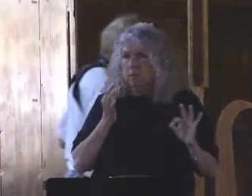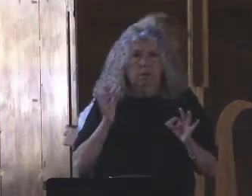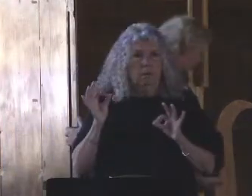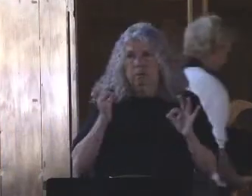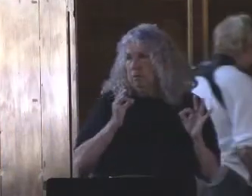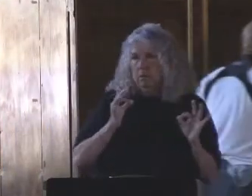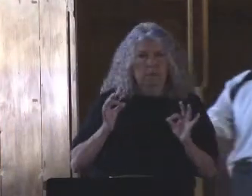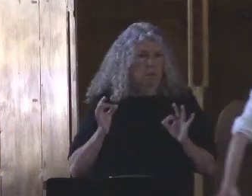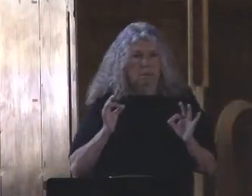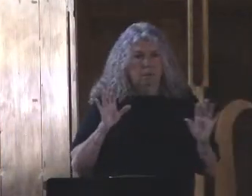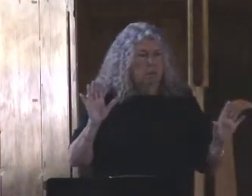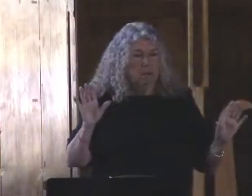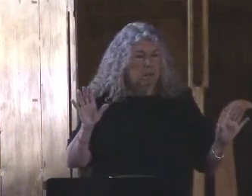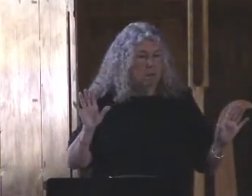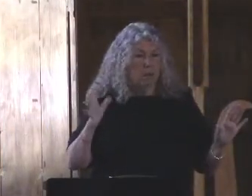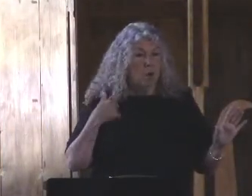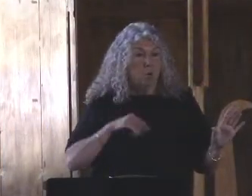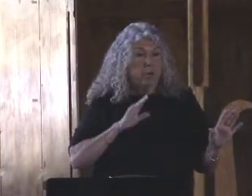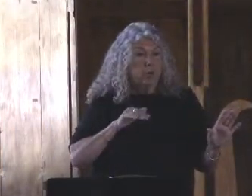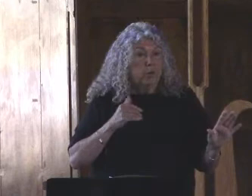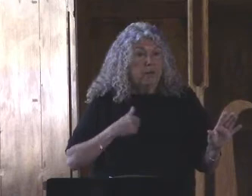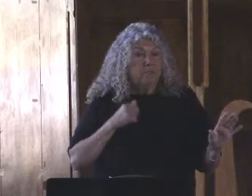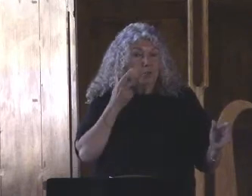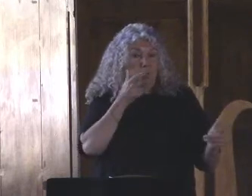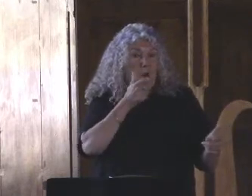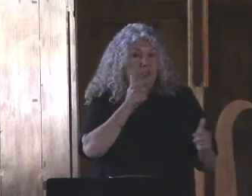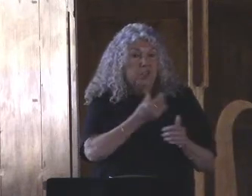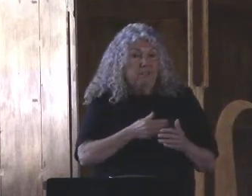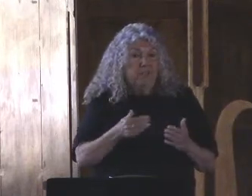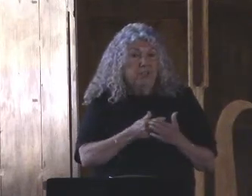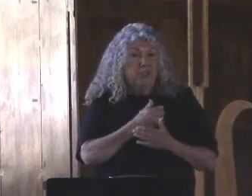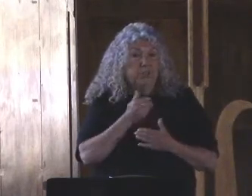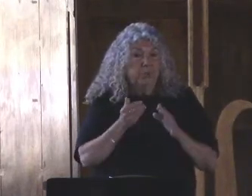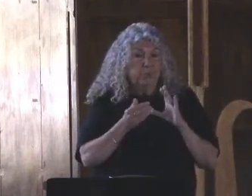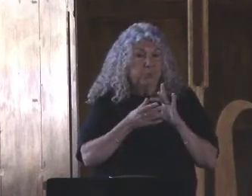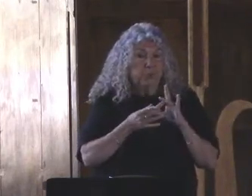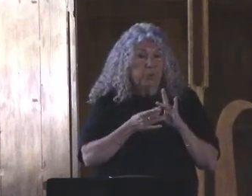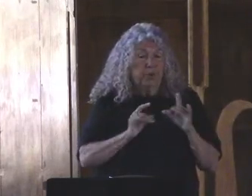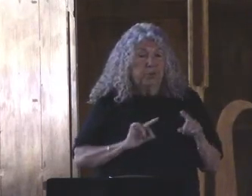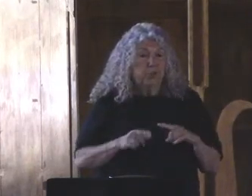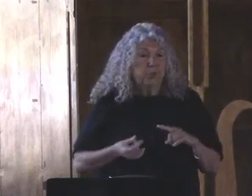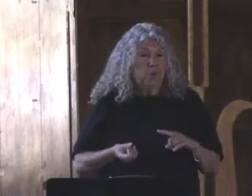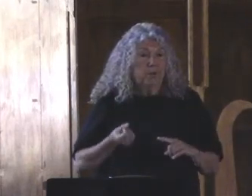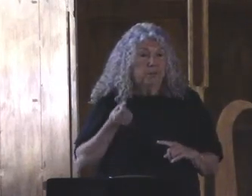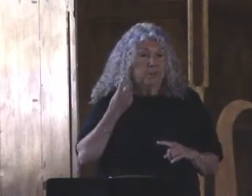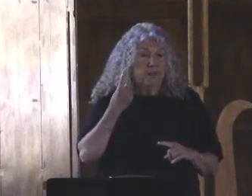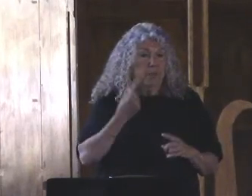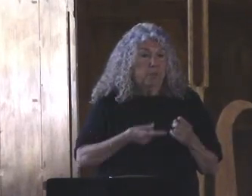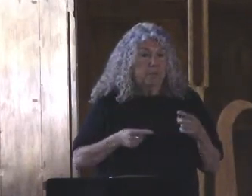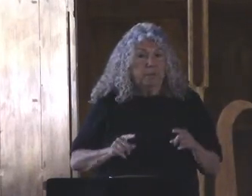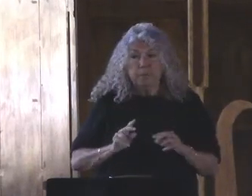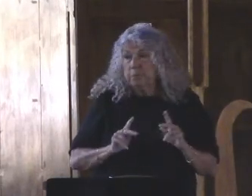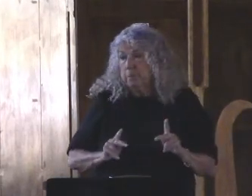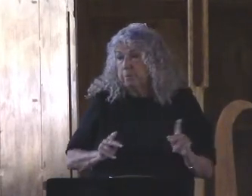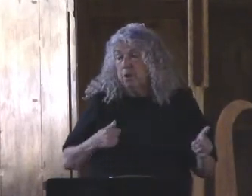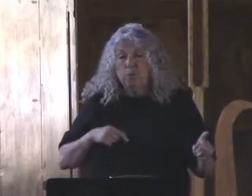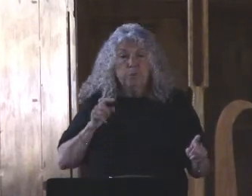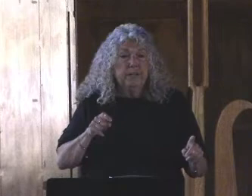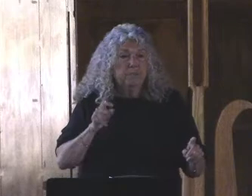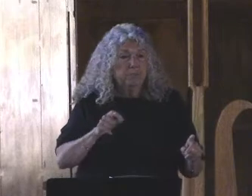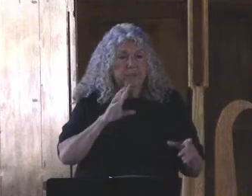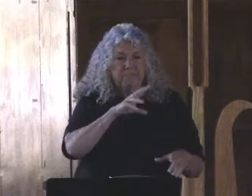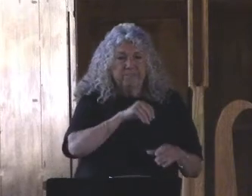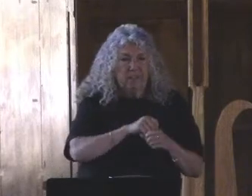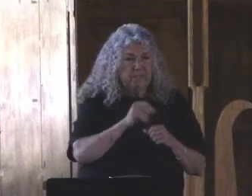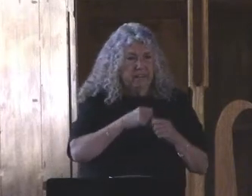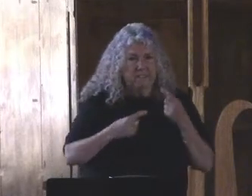divided by distractions. We don't have to watch every news story in order to be informed good people. We don't have to